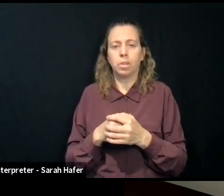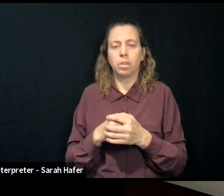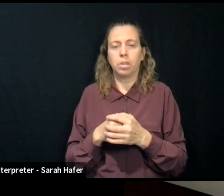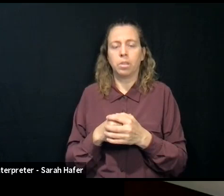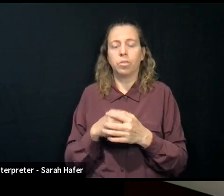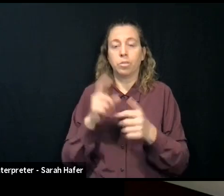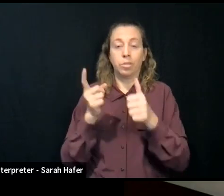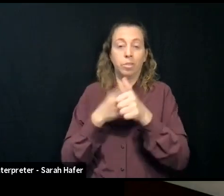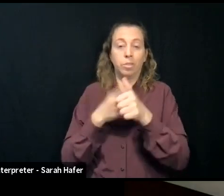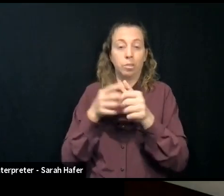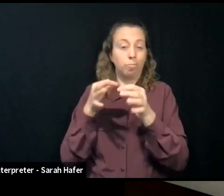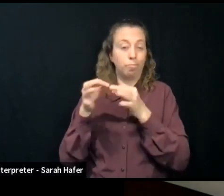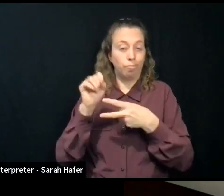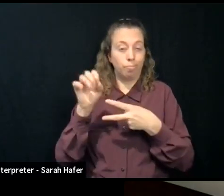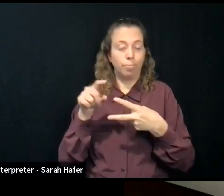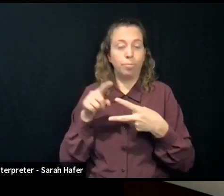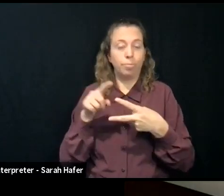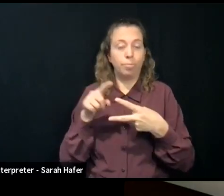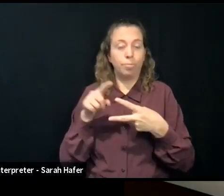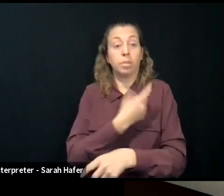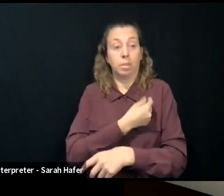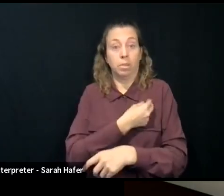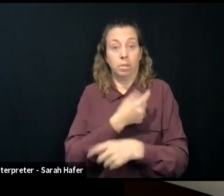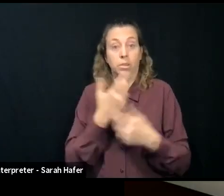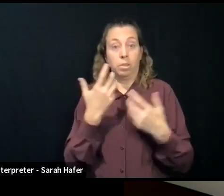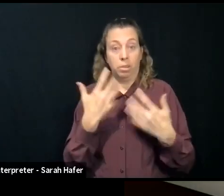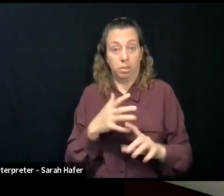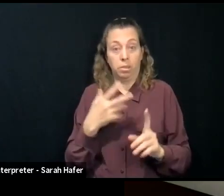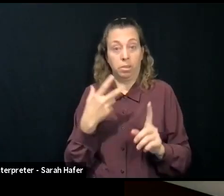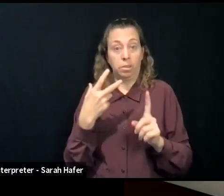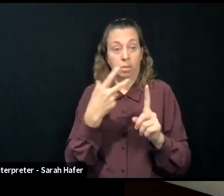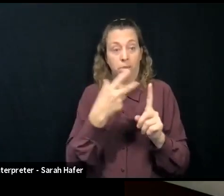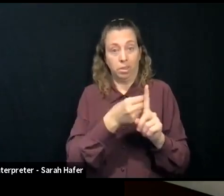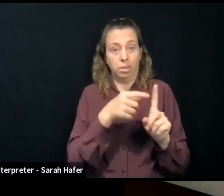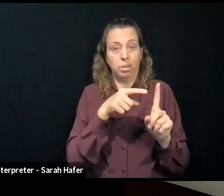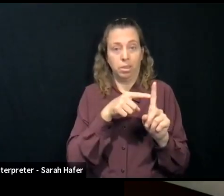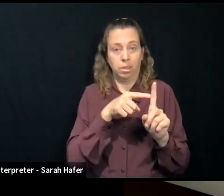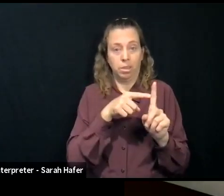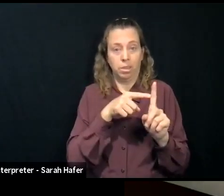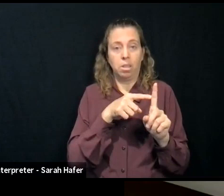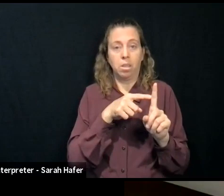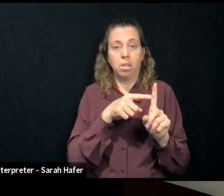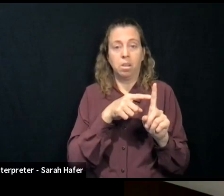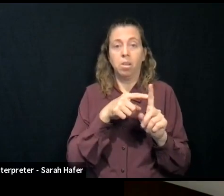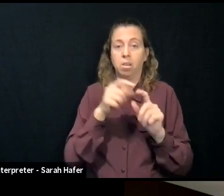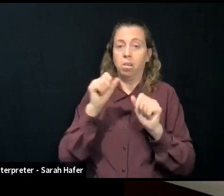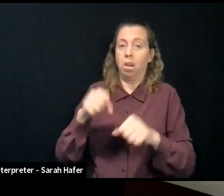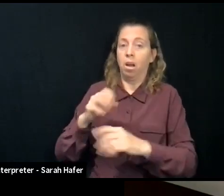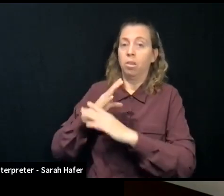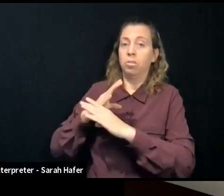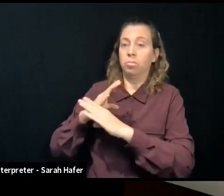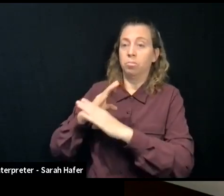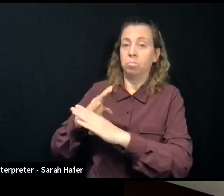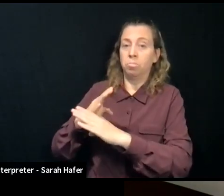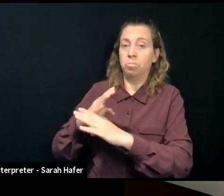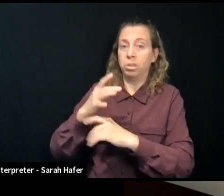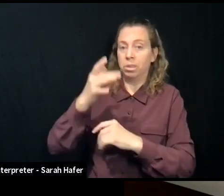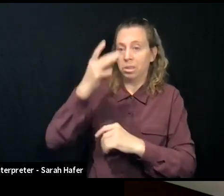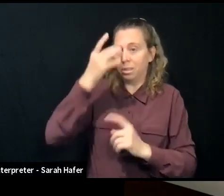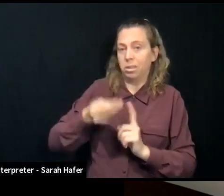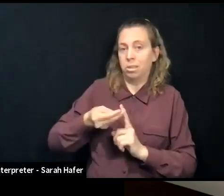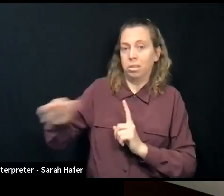the vaccine certainly does in many cases stop transmission cold without any asymptomatic infection in